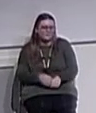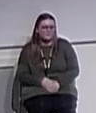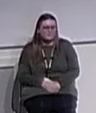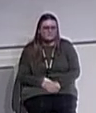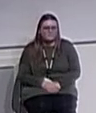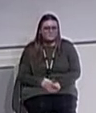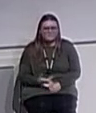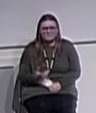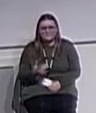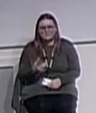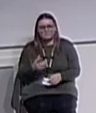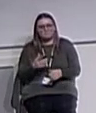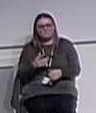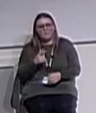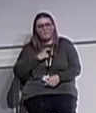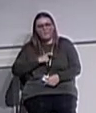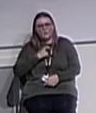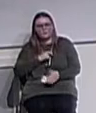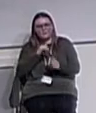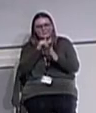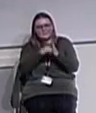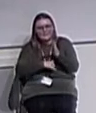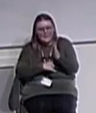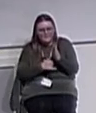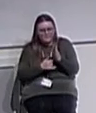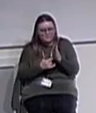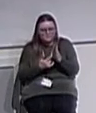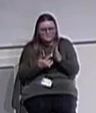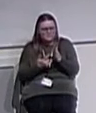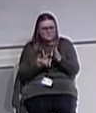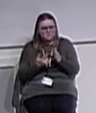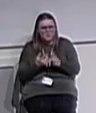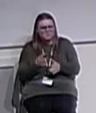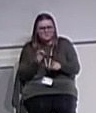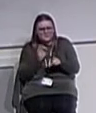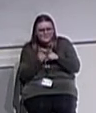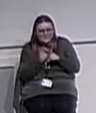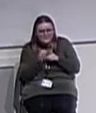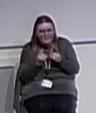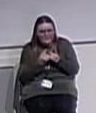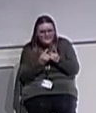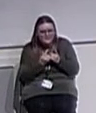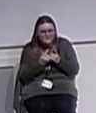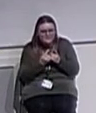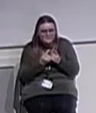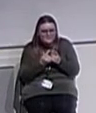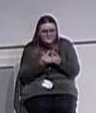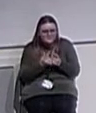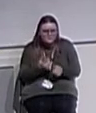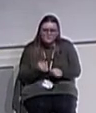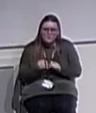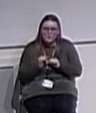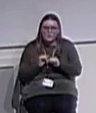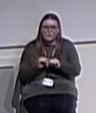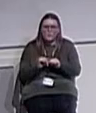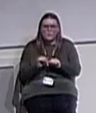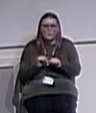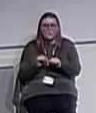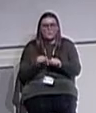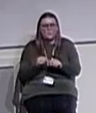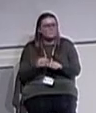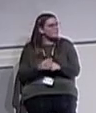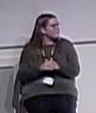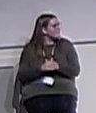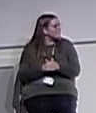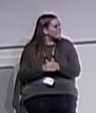the personal statement. We're looking for effort. Okay, I want to do biochemistry because I like it. My mum told me it was a good